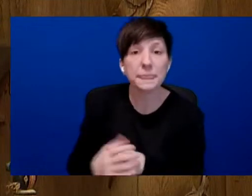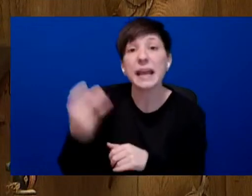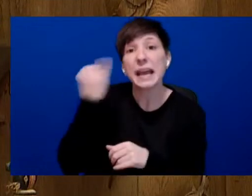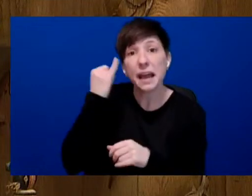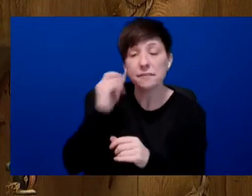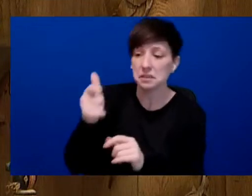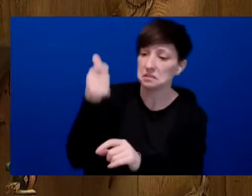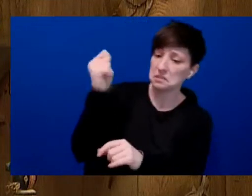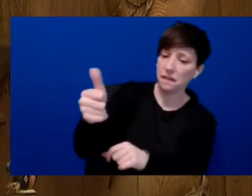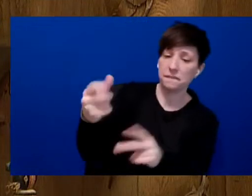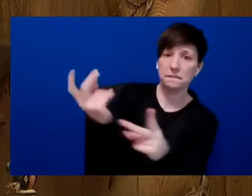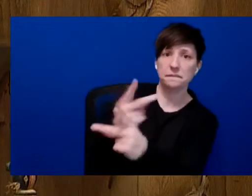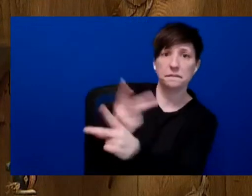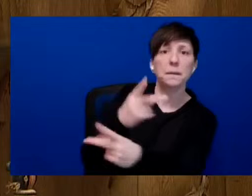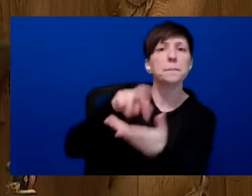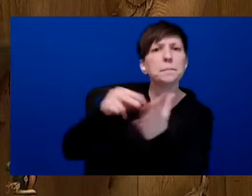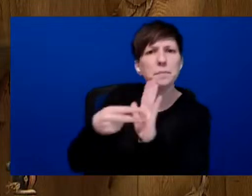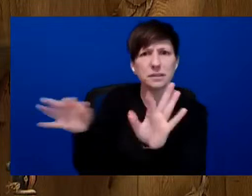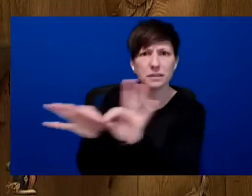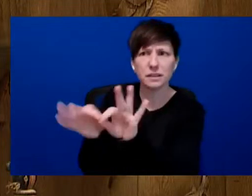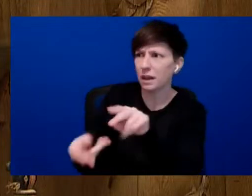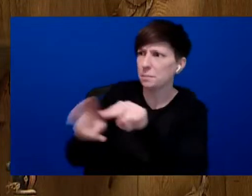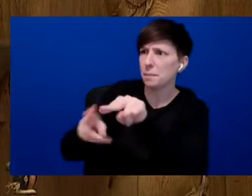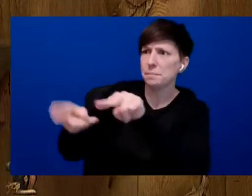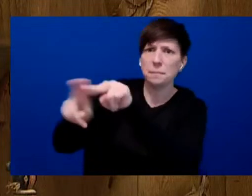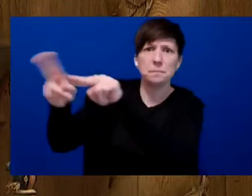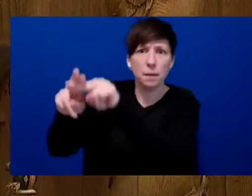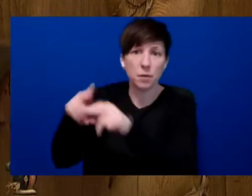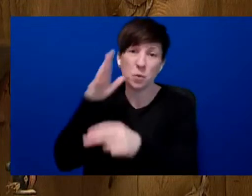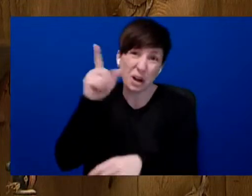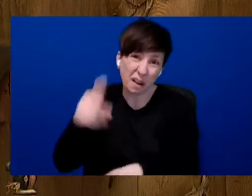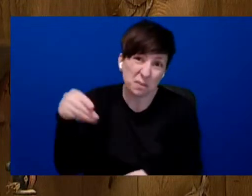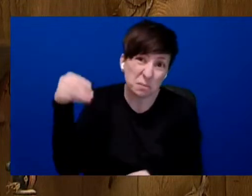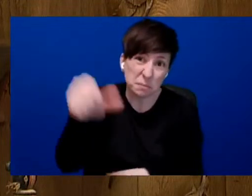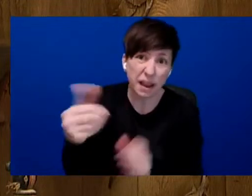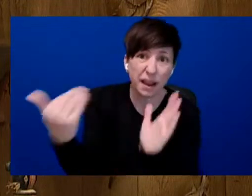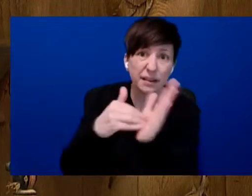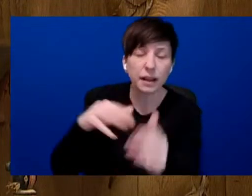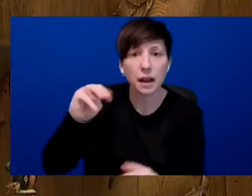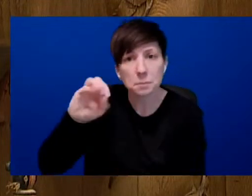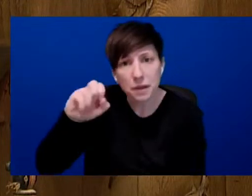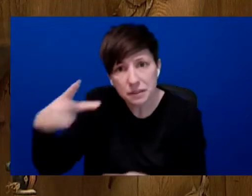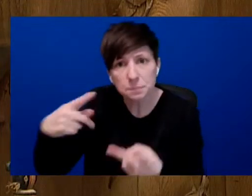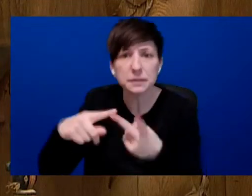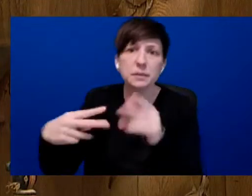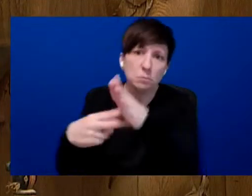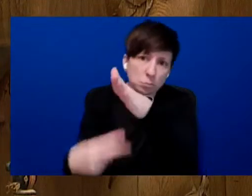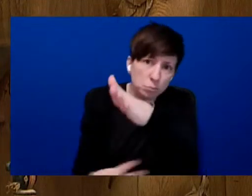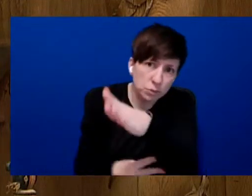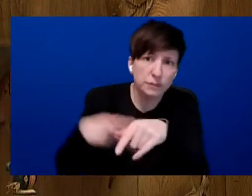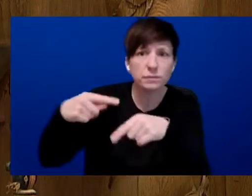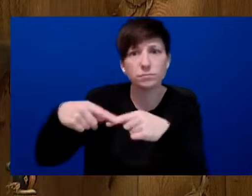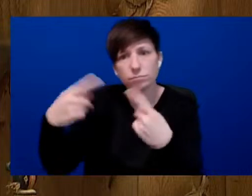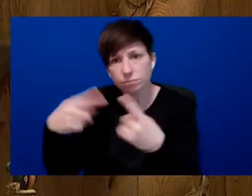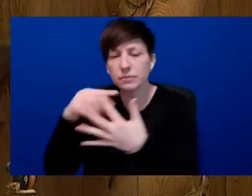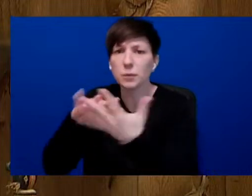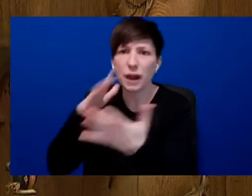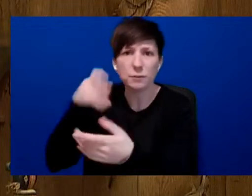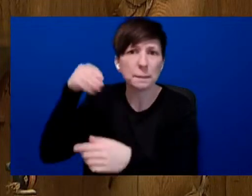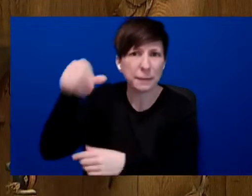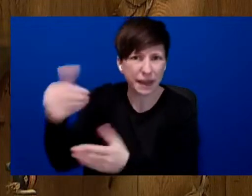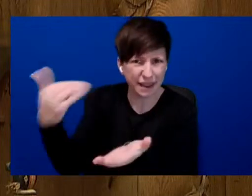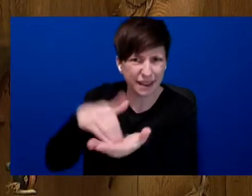and fares, like the return of healthcare premiums or tolls on roads and bridges. And it would leave people at